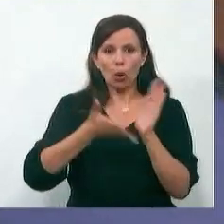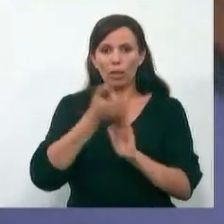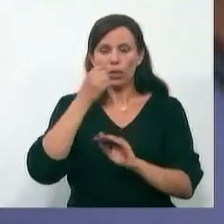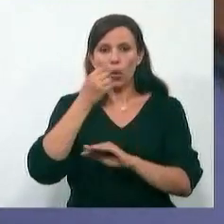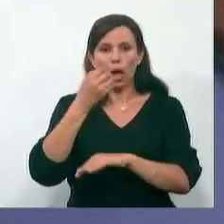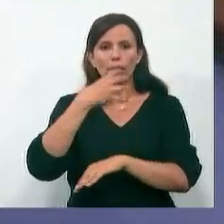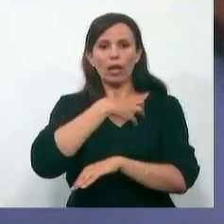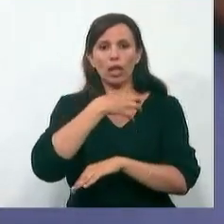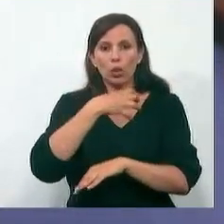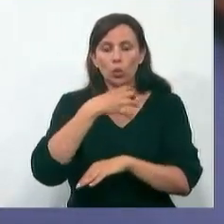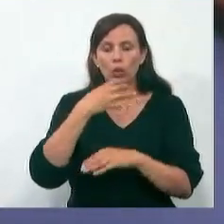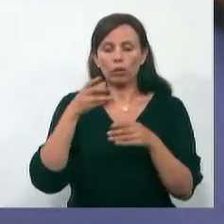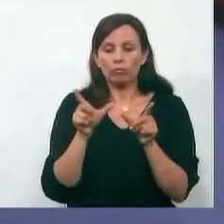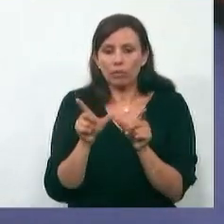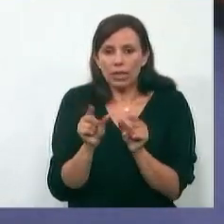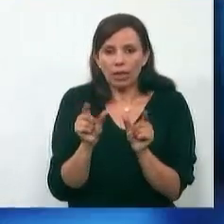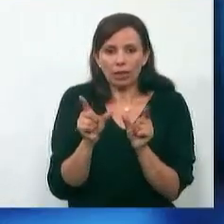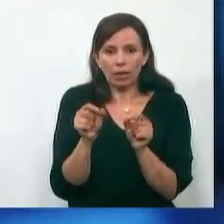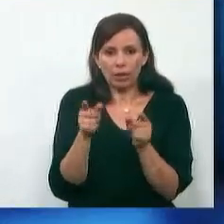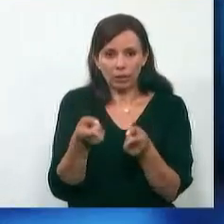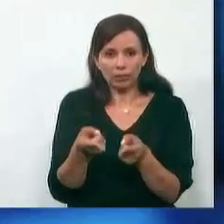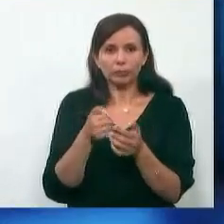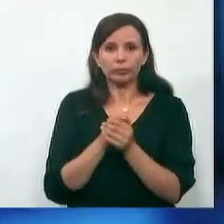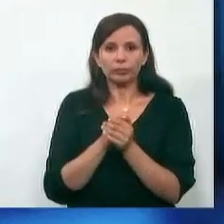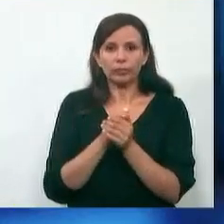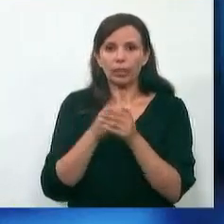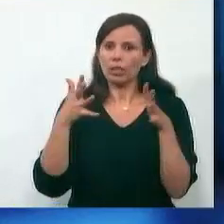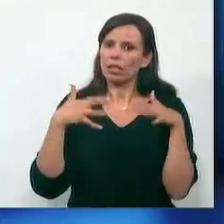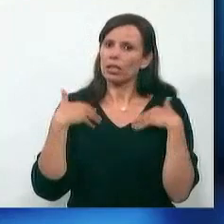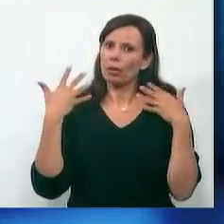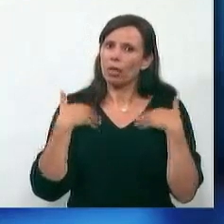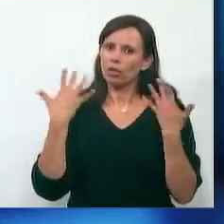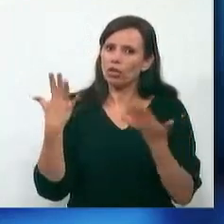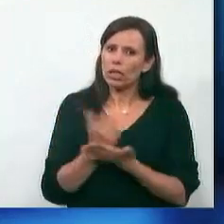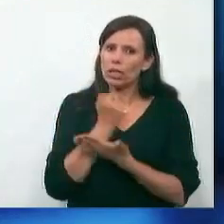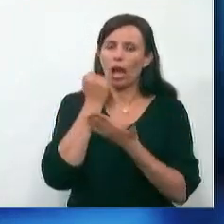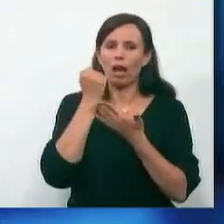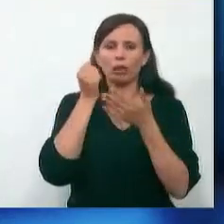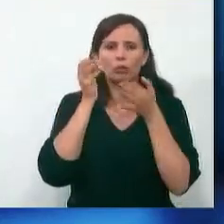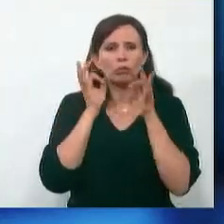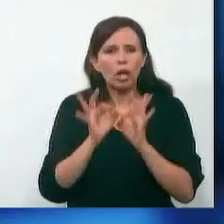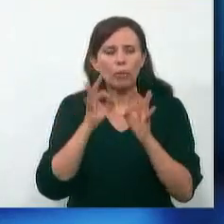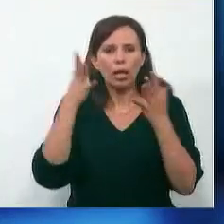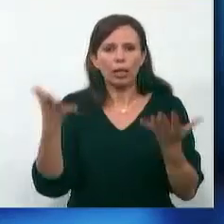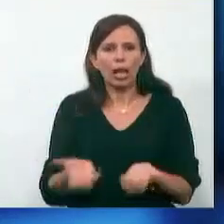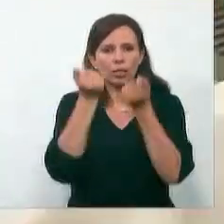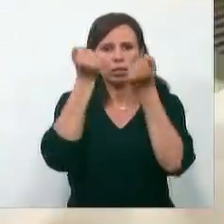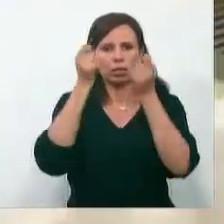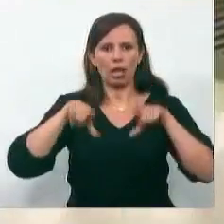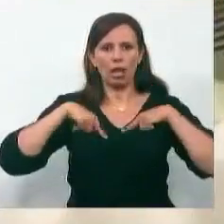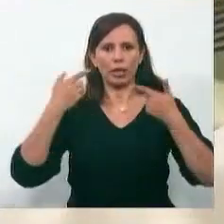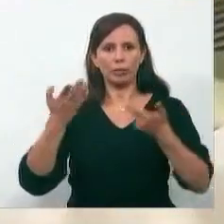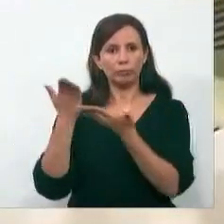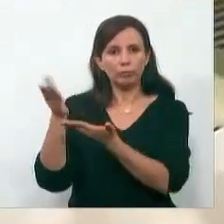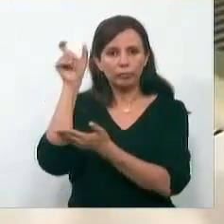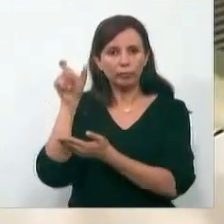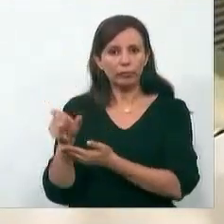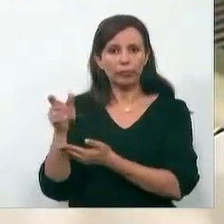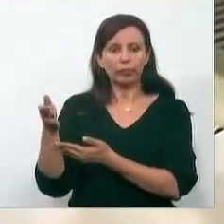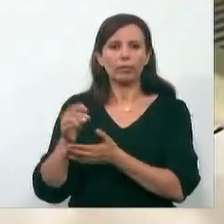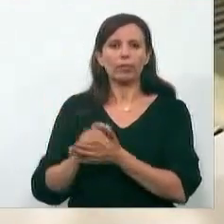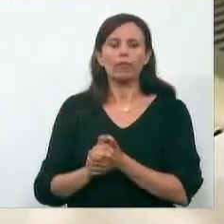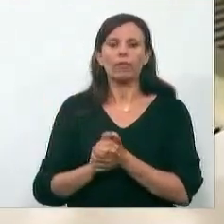cancerous tumor was removed. I was so happy we managed to save a life. There is no doubt that his life was